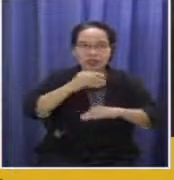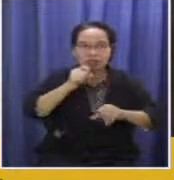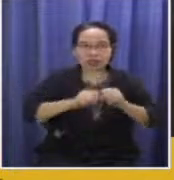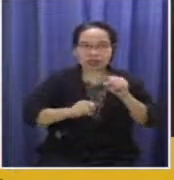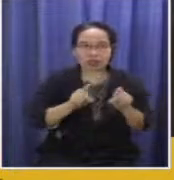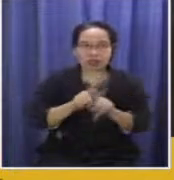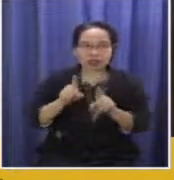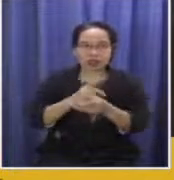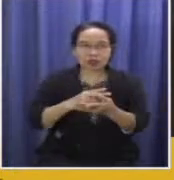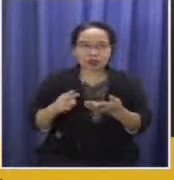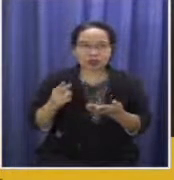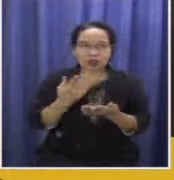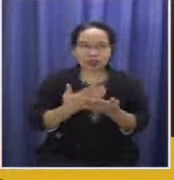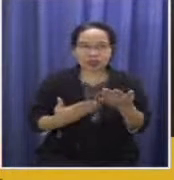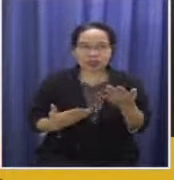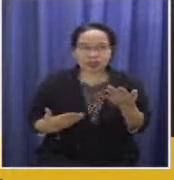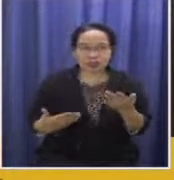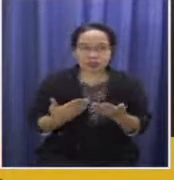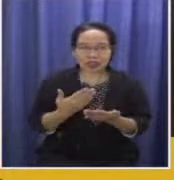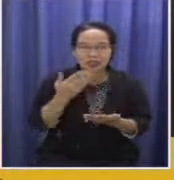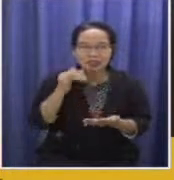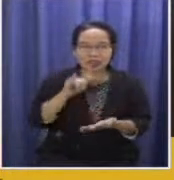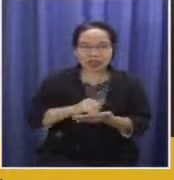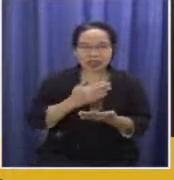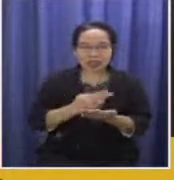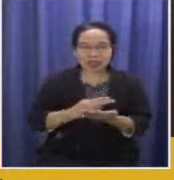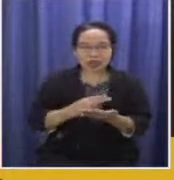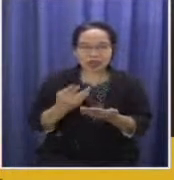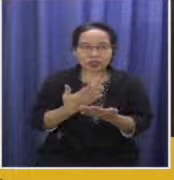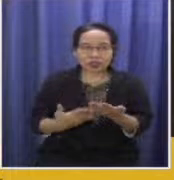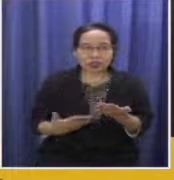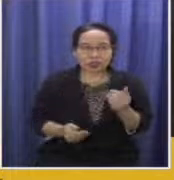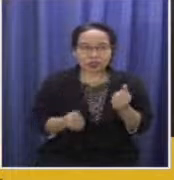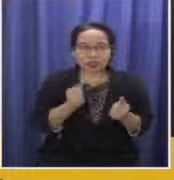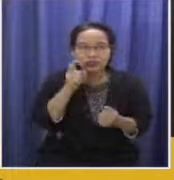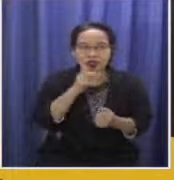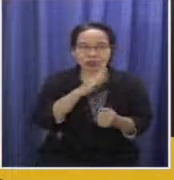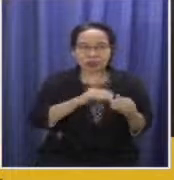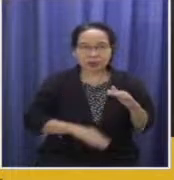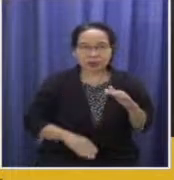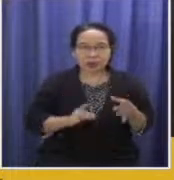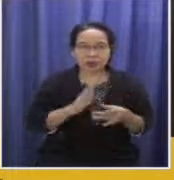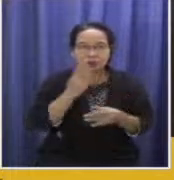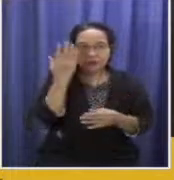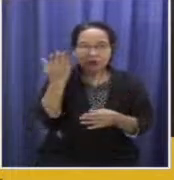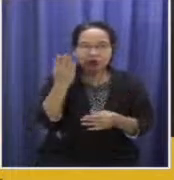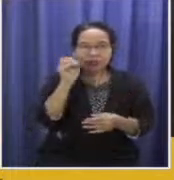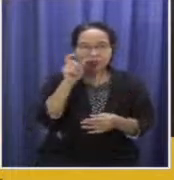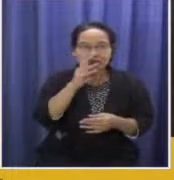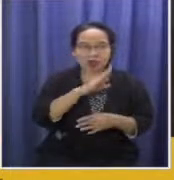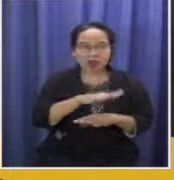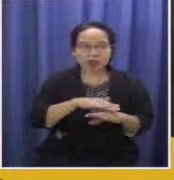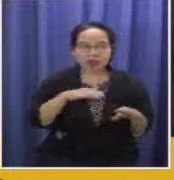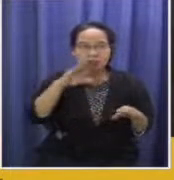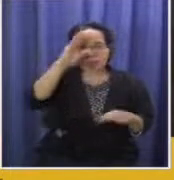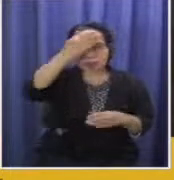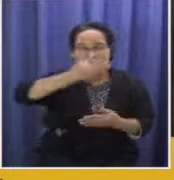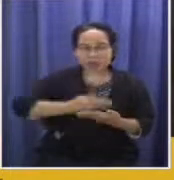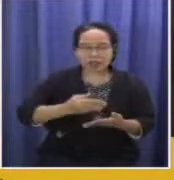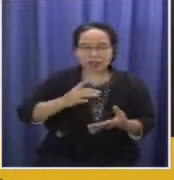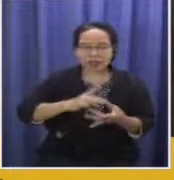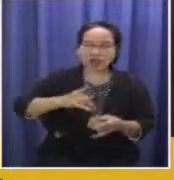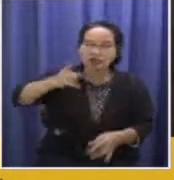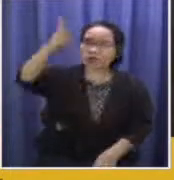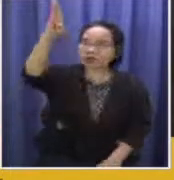Therefore also that holy thing which shall be born of thee shall be called